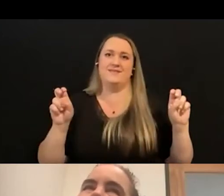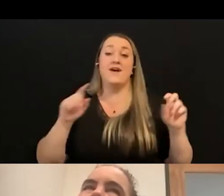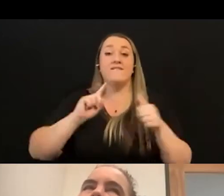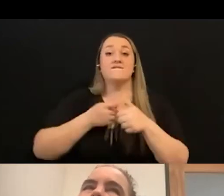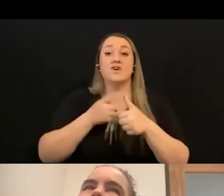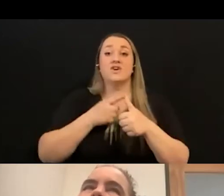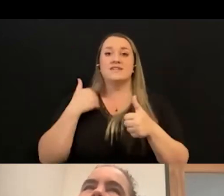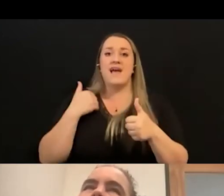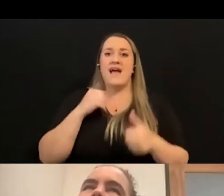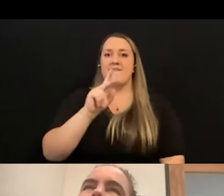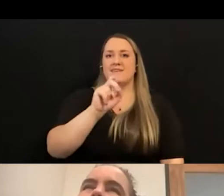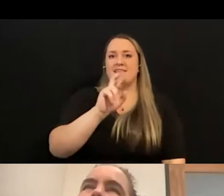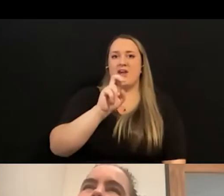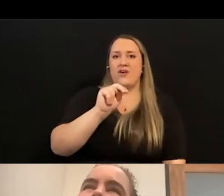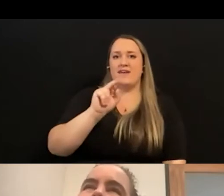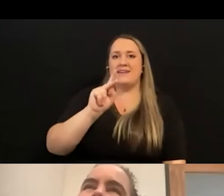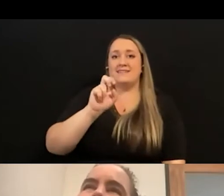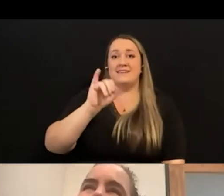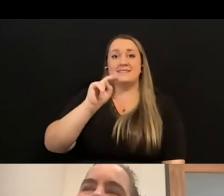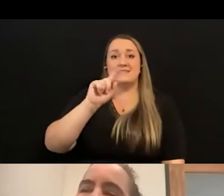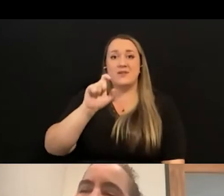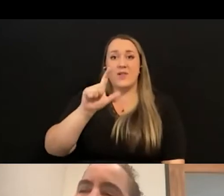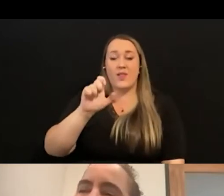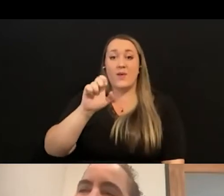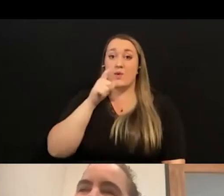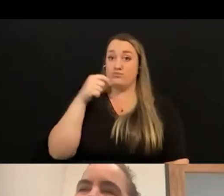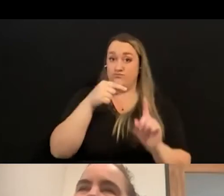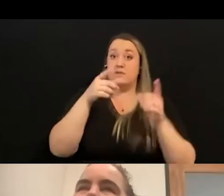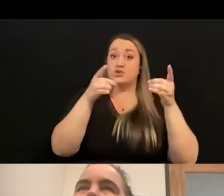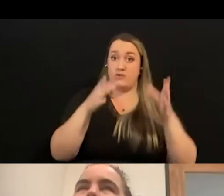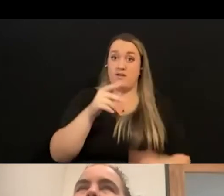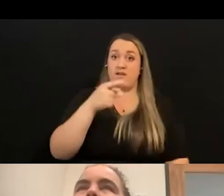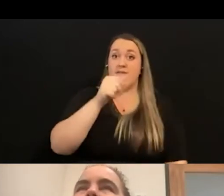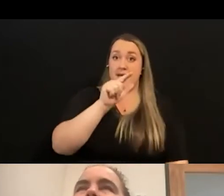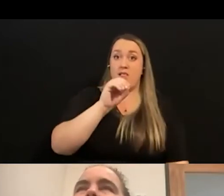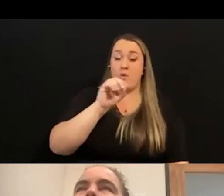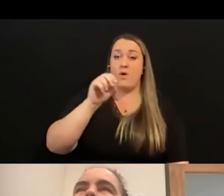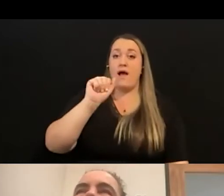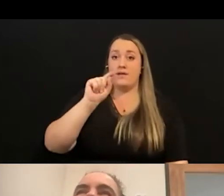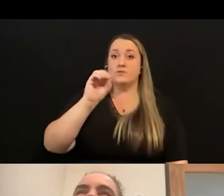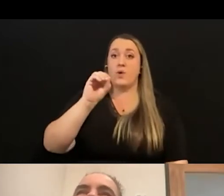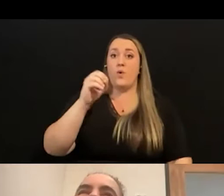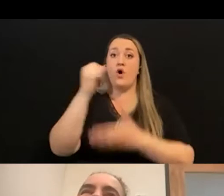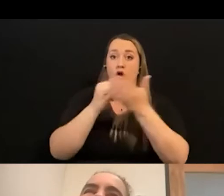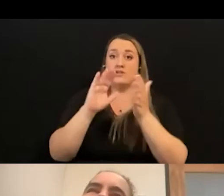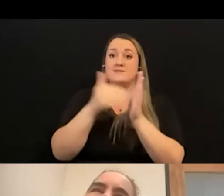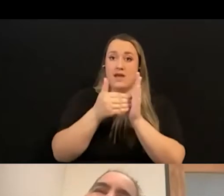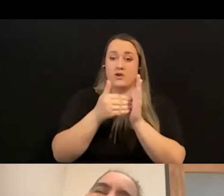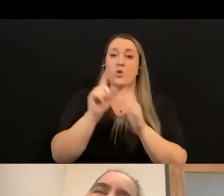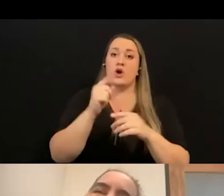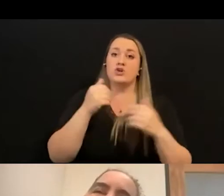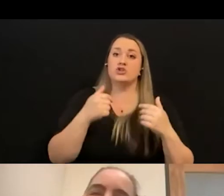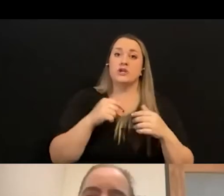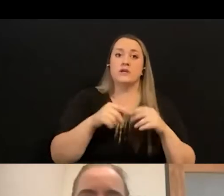have Karen Kienzle, who is the director of the Palo Alto Arts Center, where she oversees exhibitions, classes, and